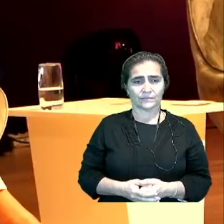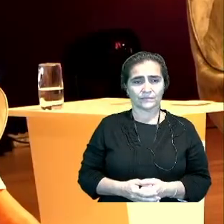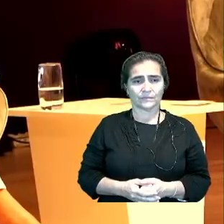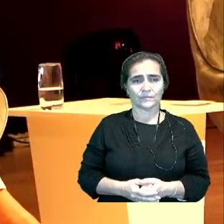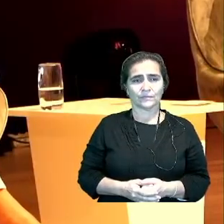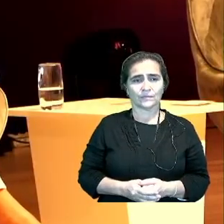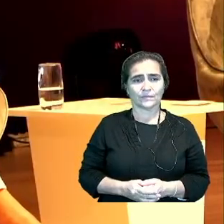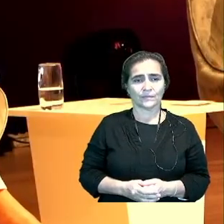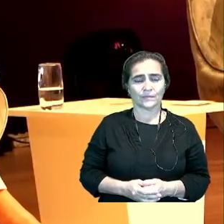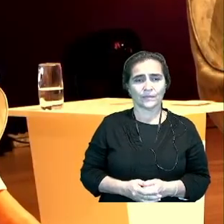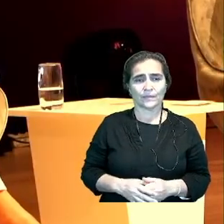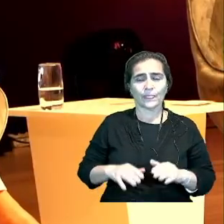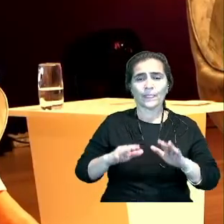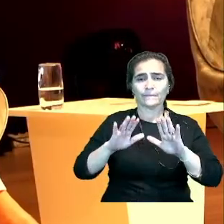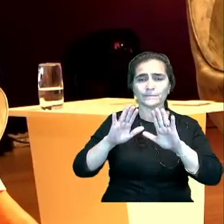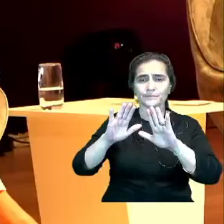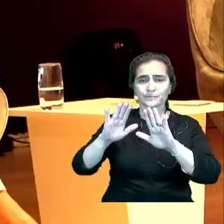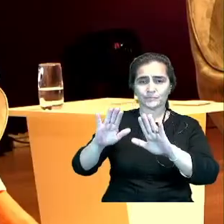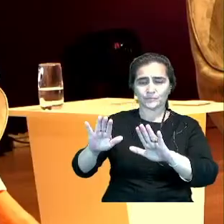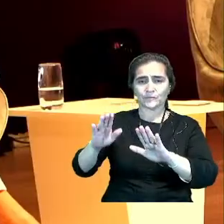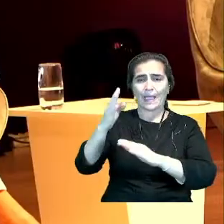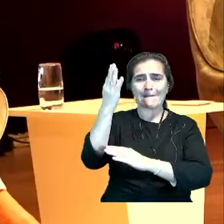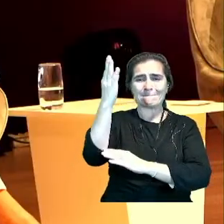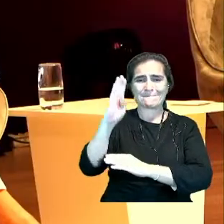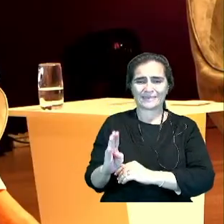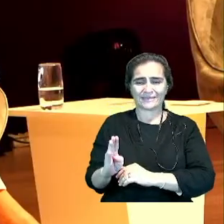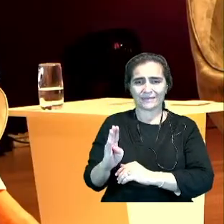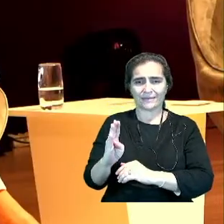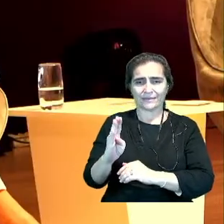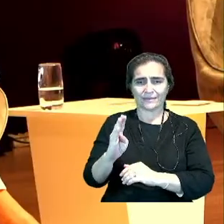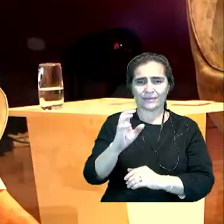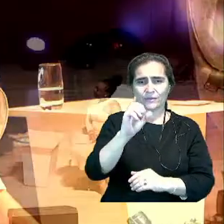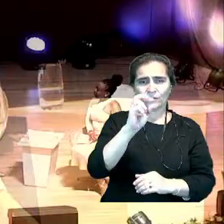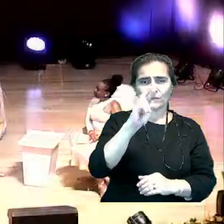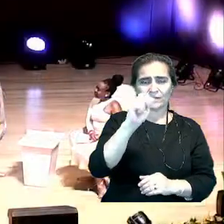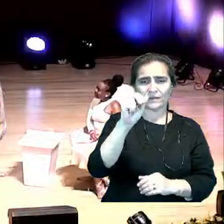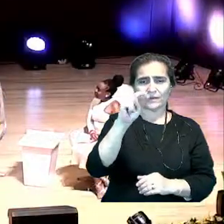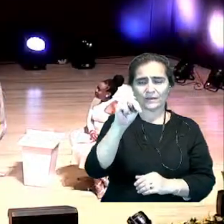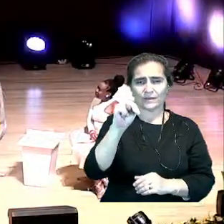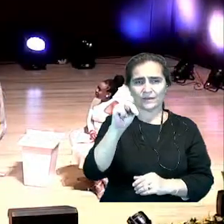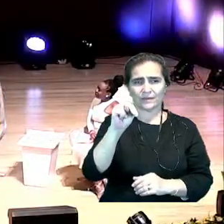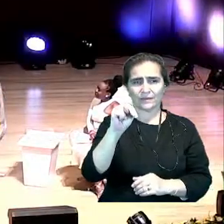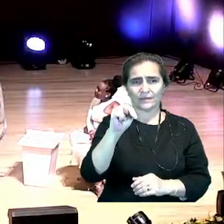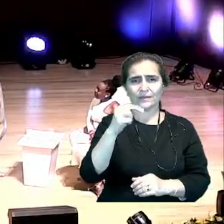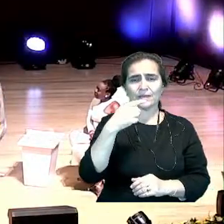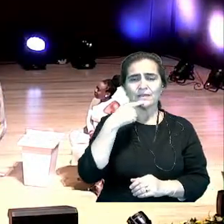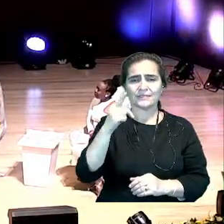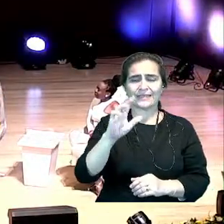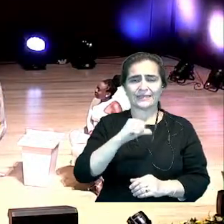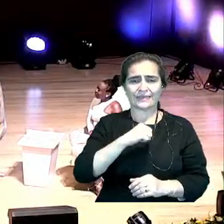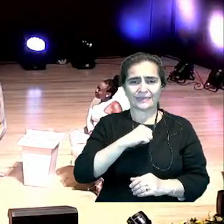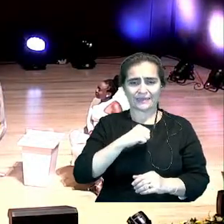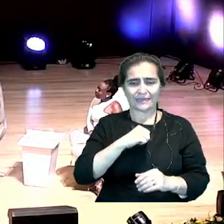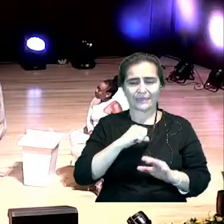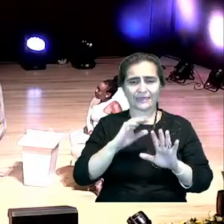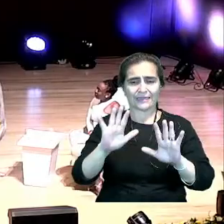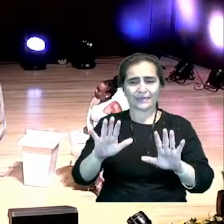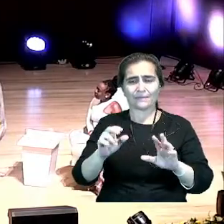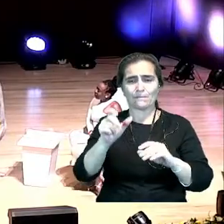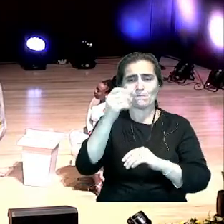And Oyayansa is the godmother of entrepreneurial women in